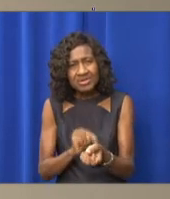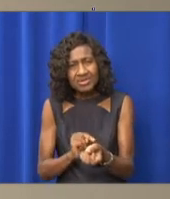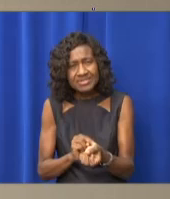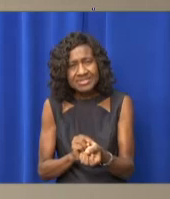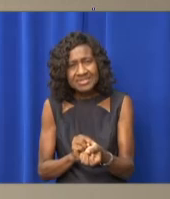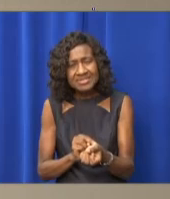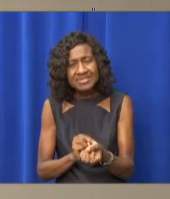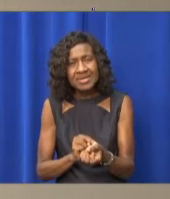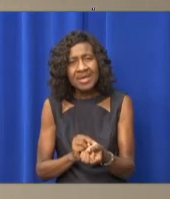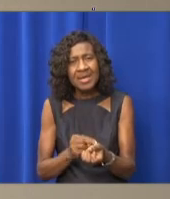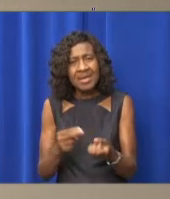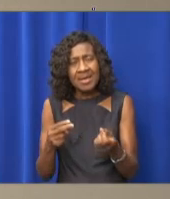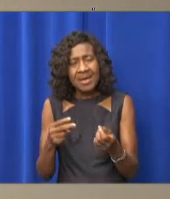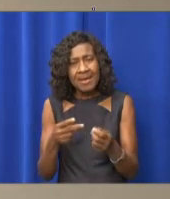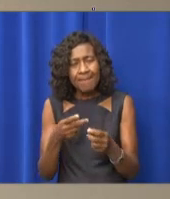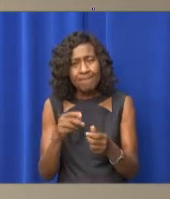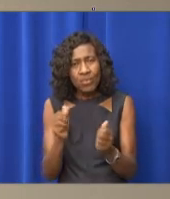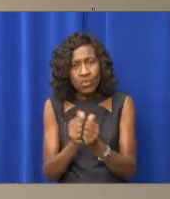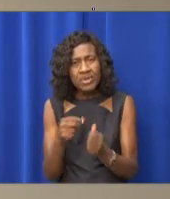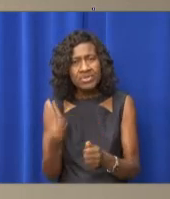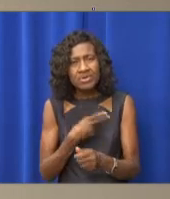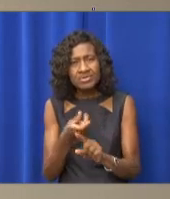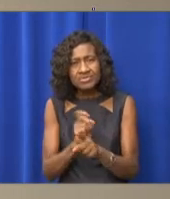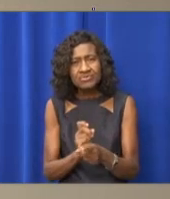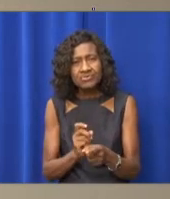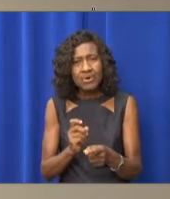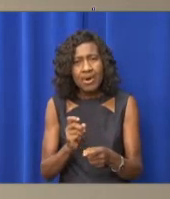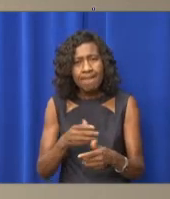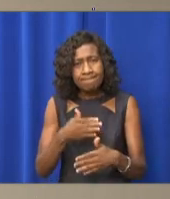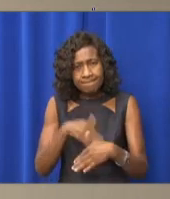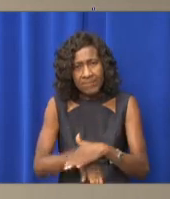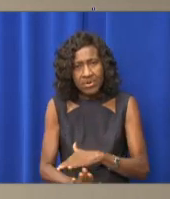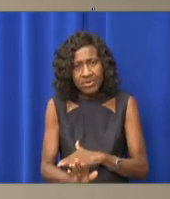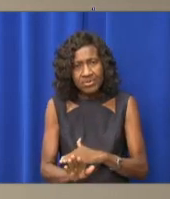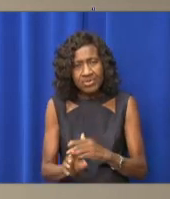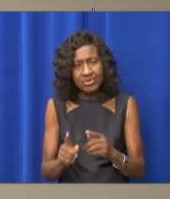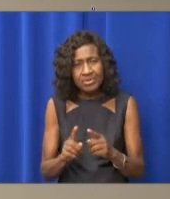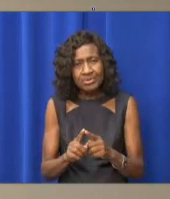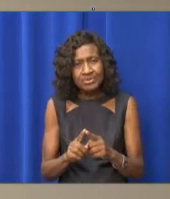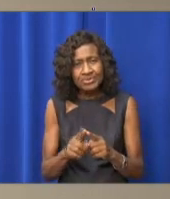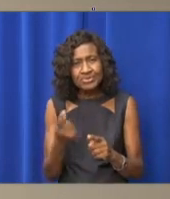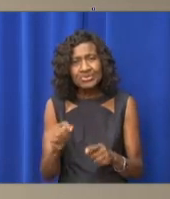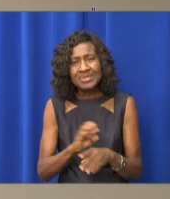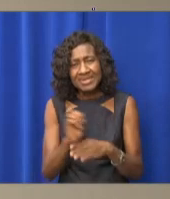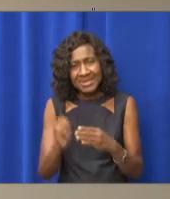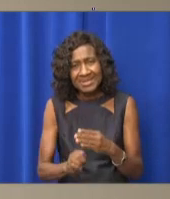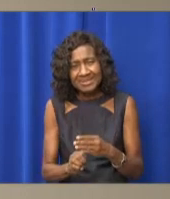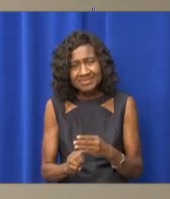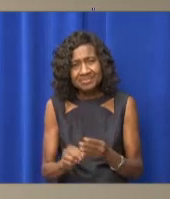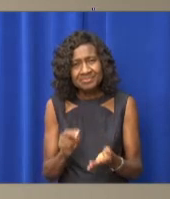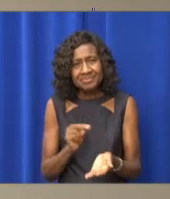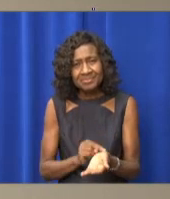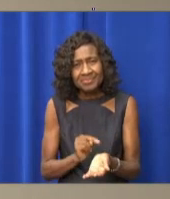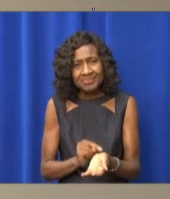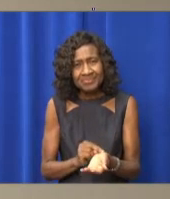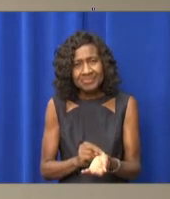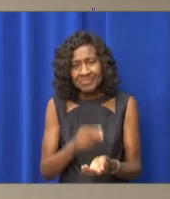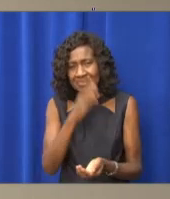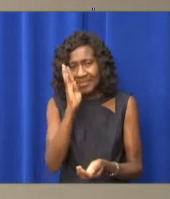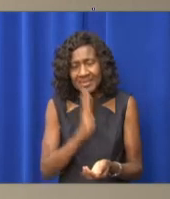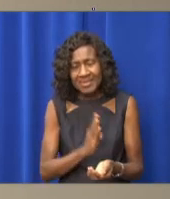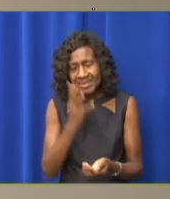throughout our lives, caring for health. Nursing is a profession that never sleeps, that work around the